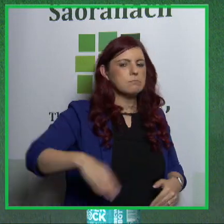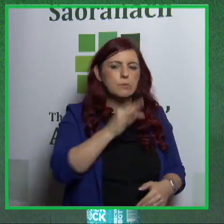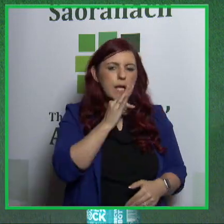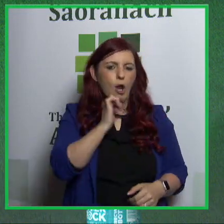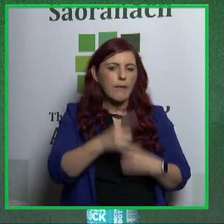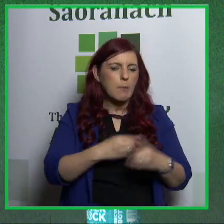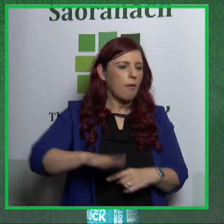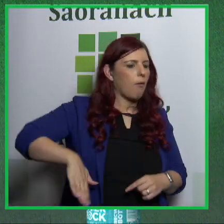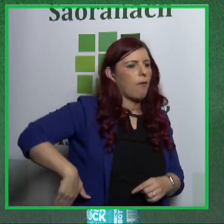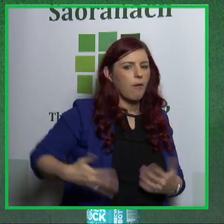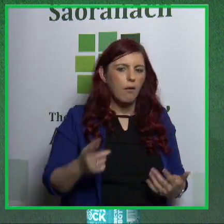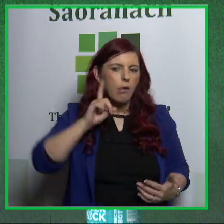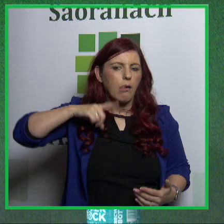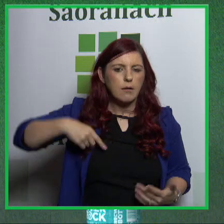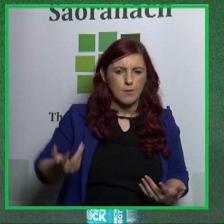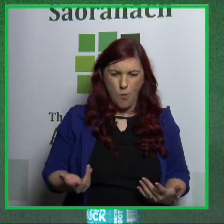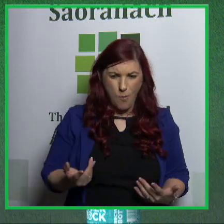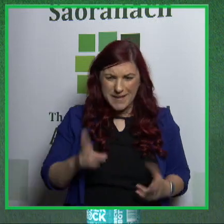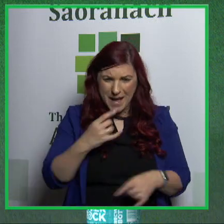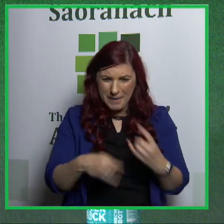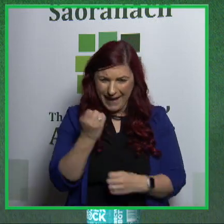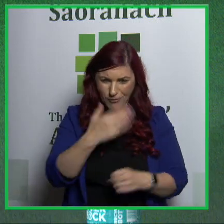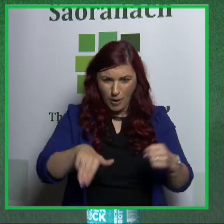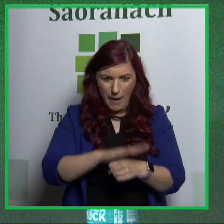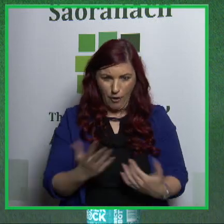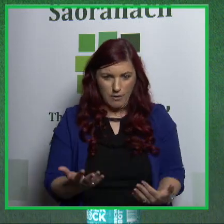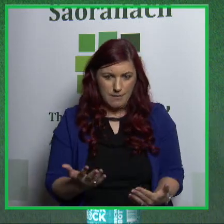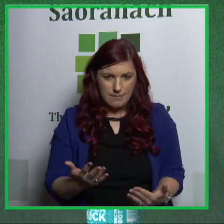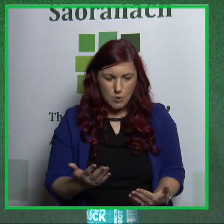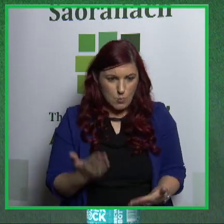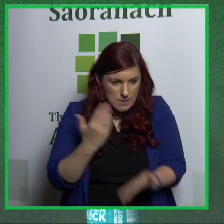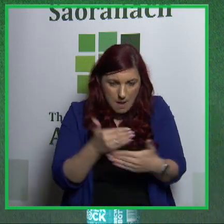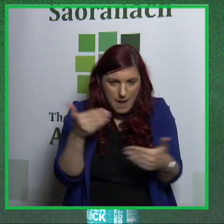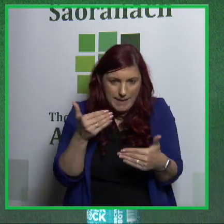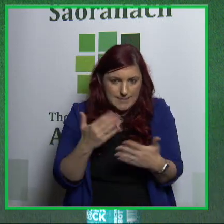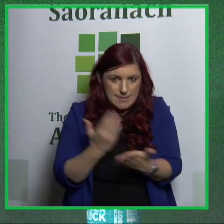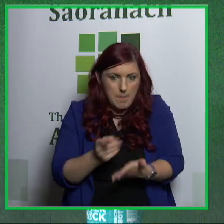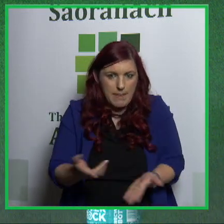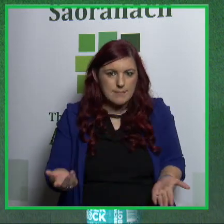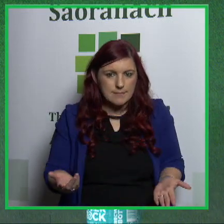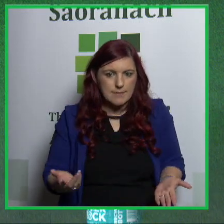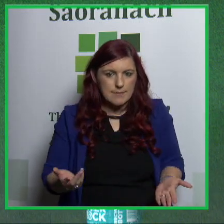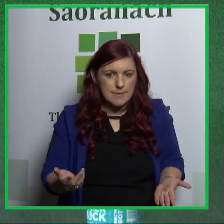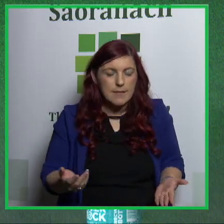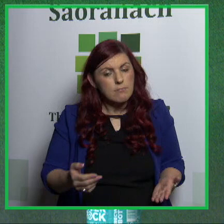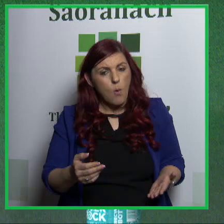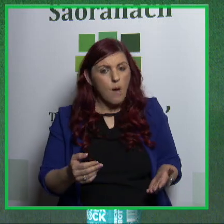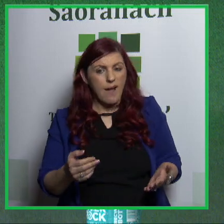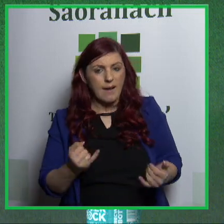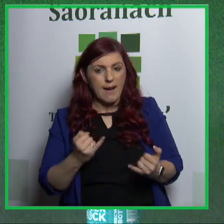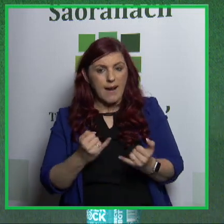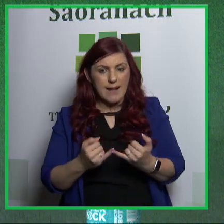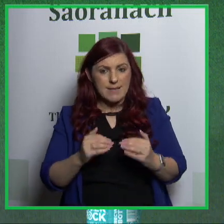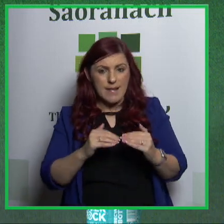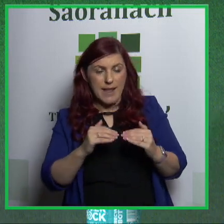happening. Like, it's happening everywhere. It's happening, and like people, as they like to say, like in the lower class communities and stuff,